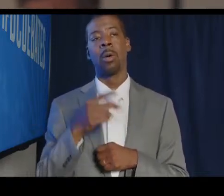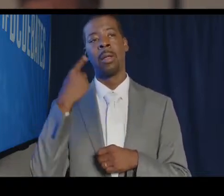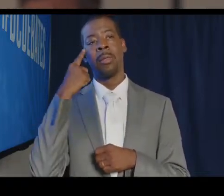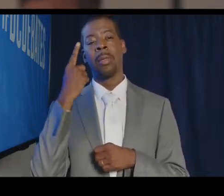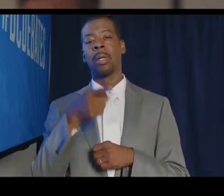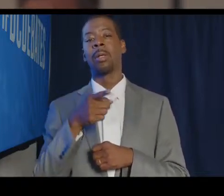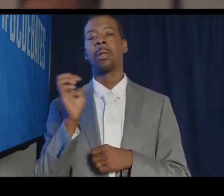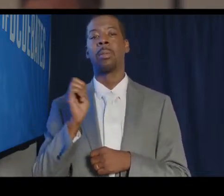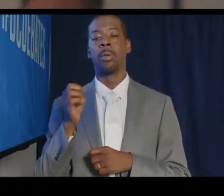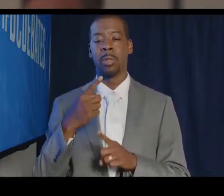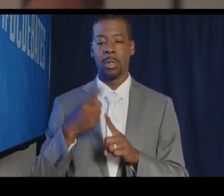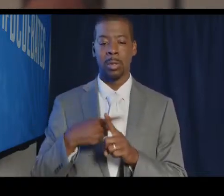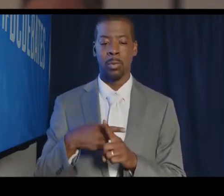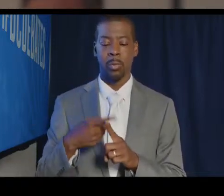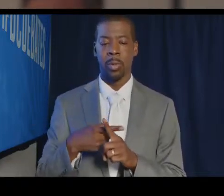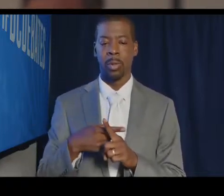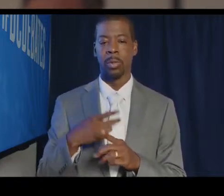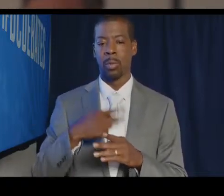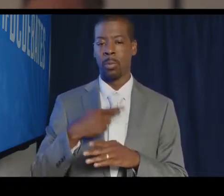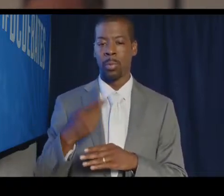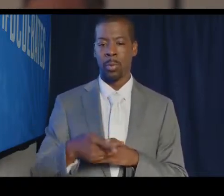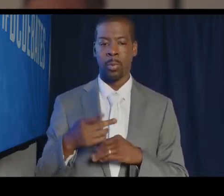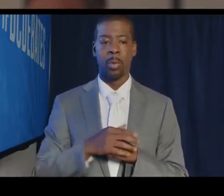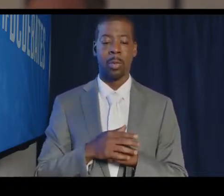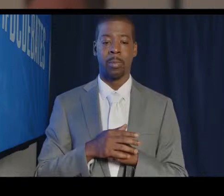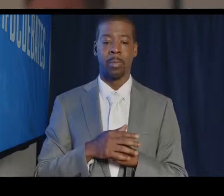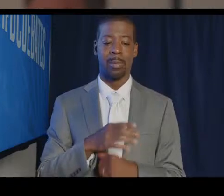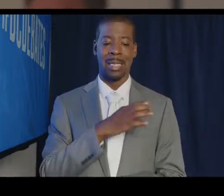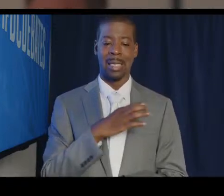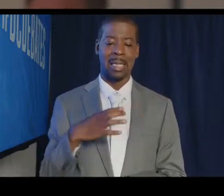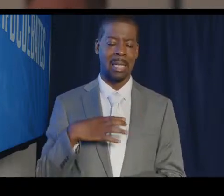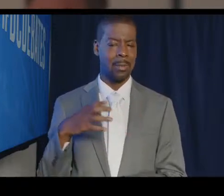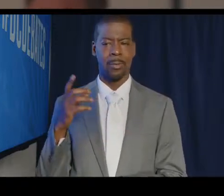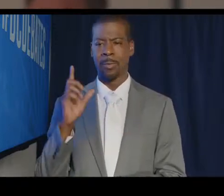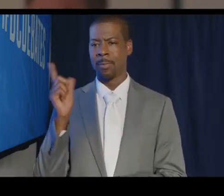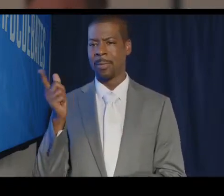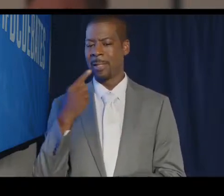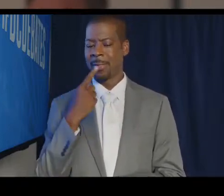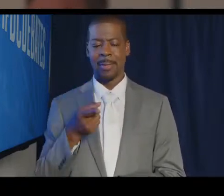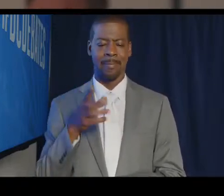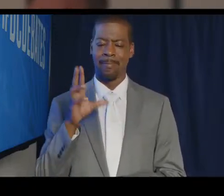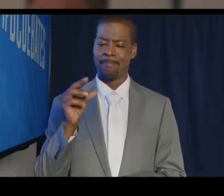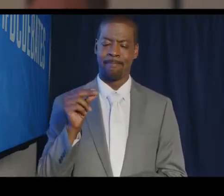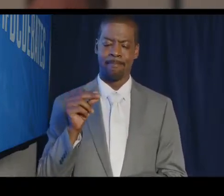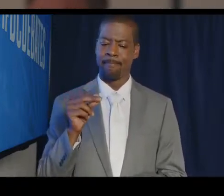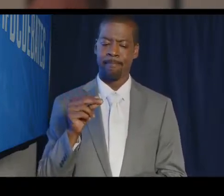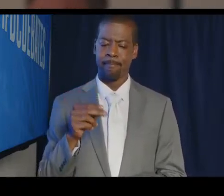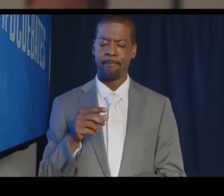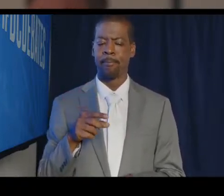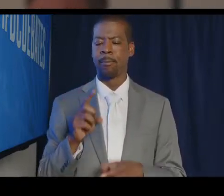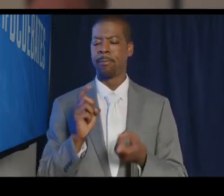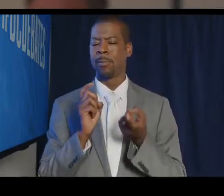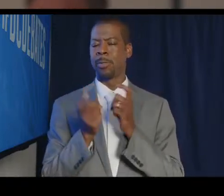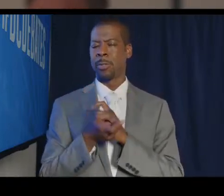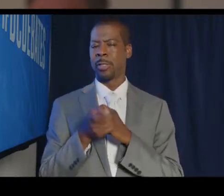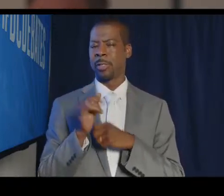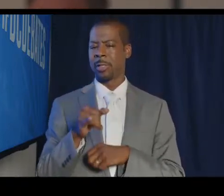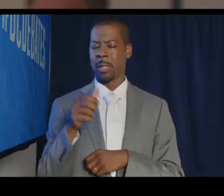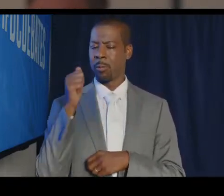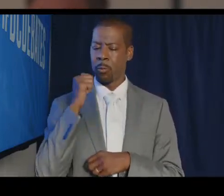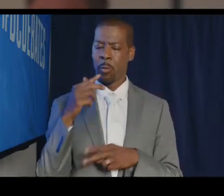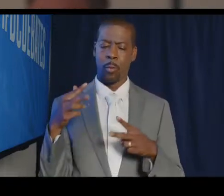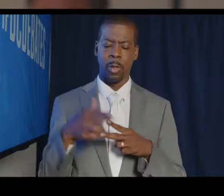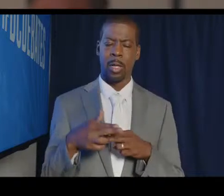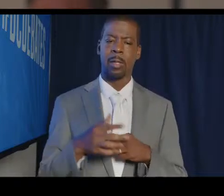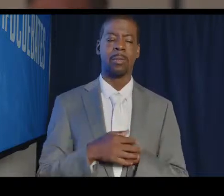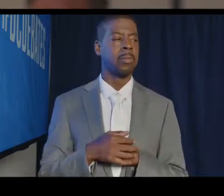to balance the city's budget, only for the council then come later and reverse those cuts. So is there a reason to think this won't be